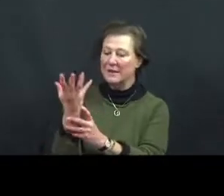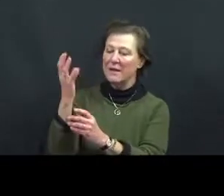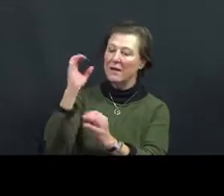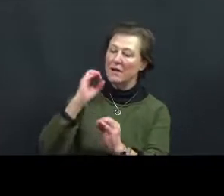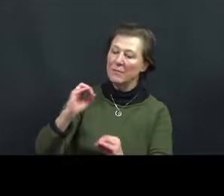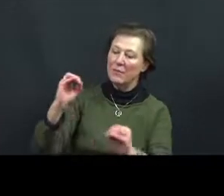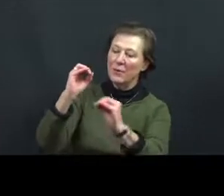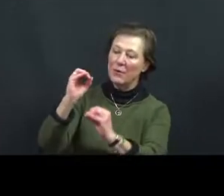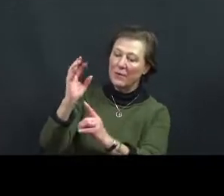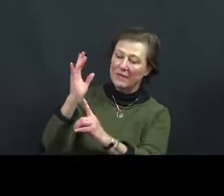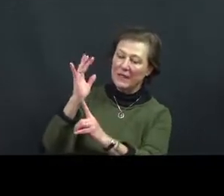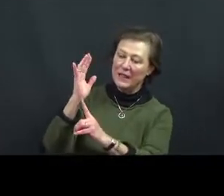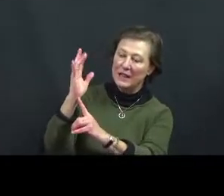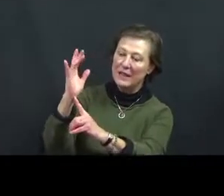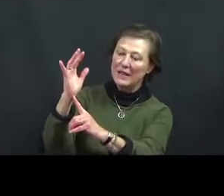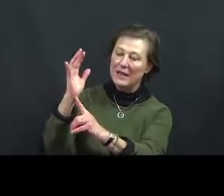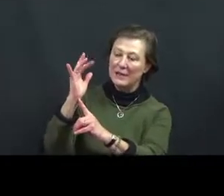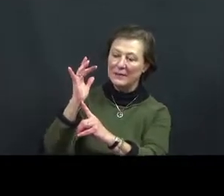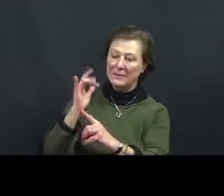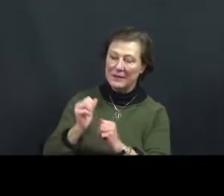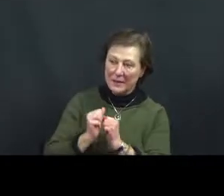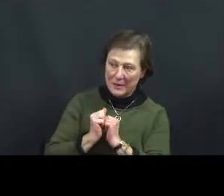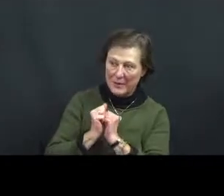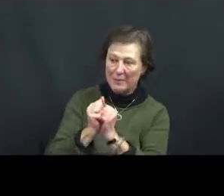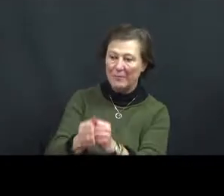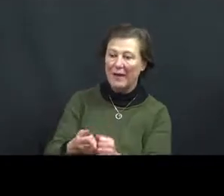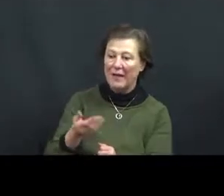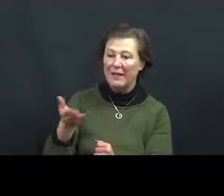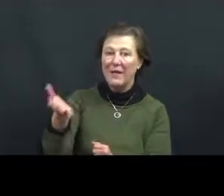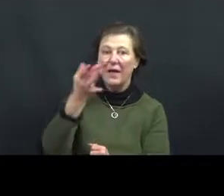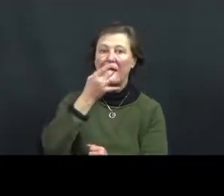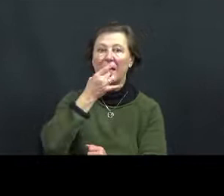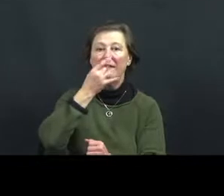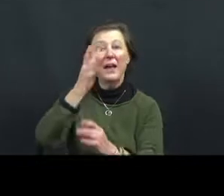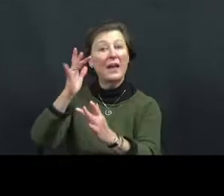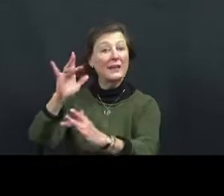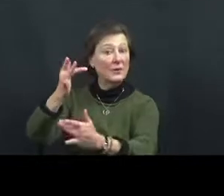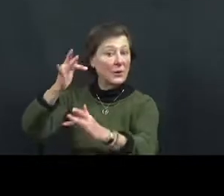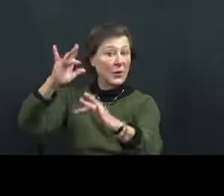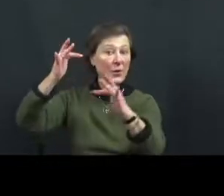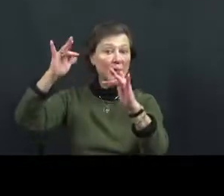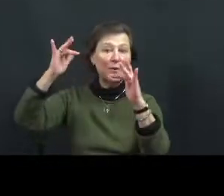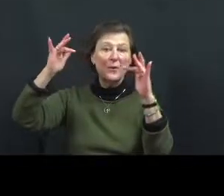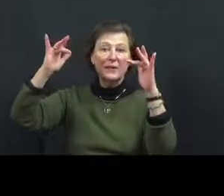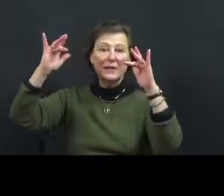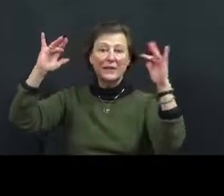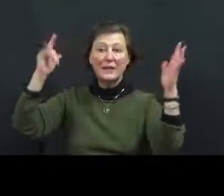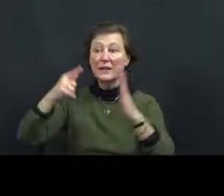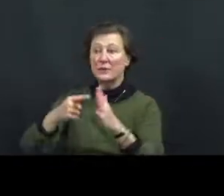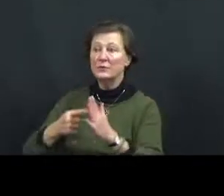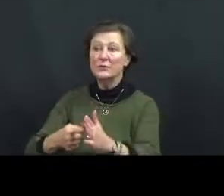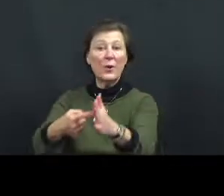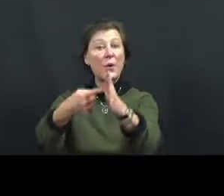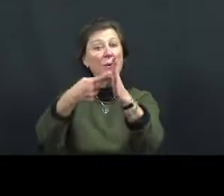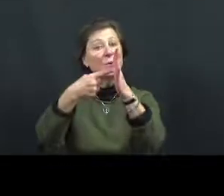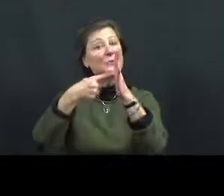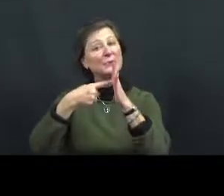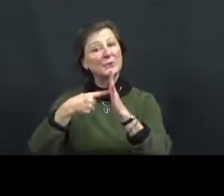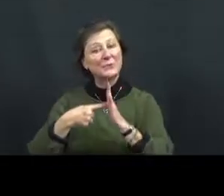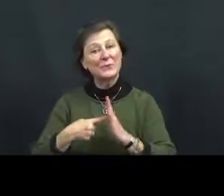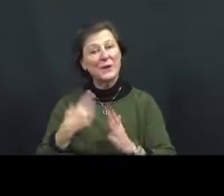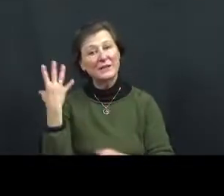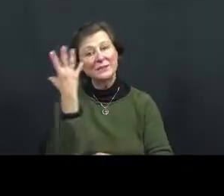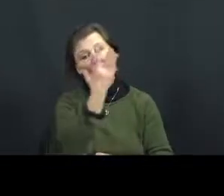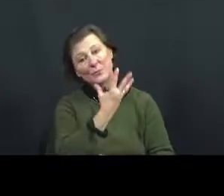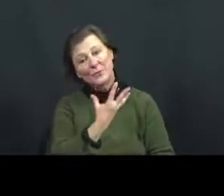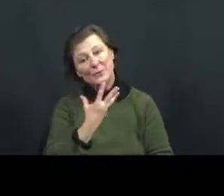Rise up, O flame, by thy light glowing, show